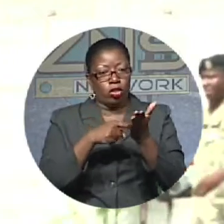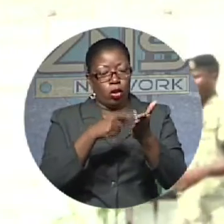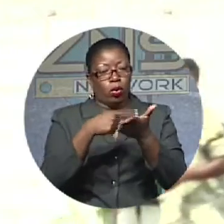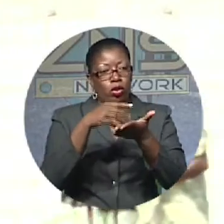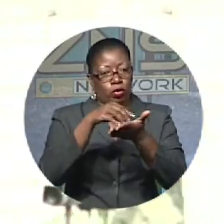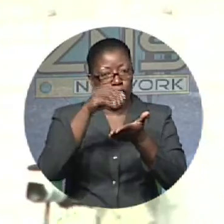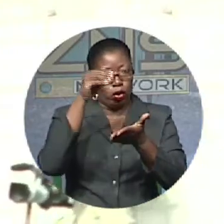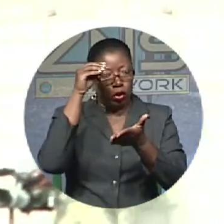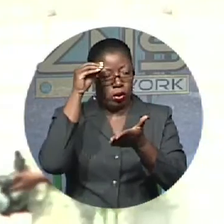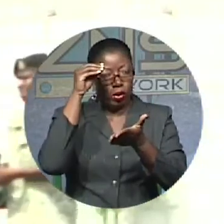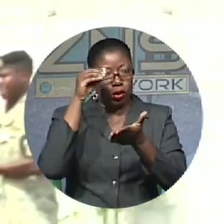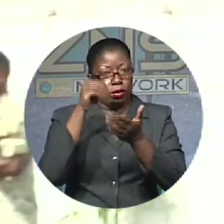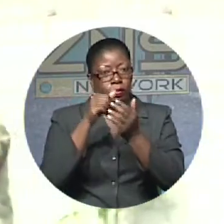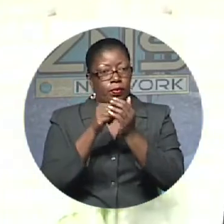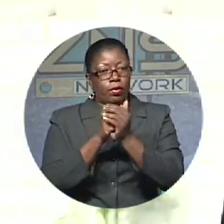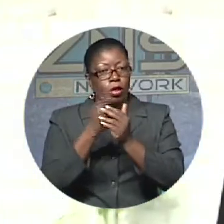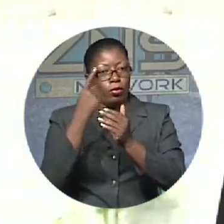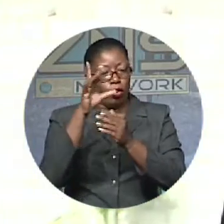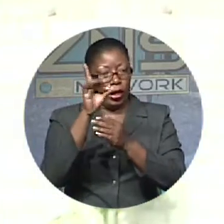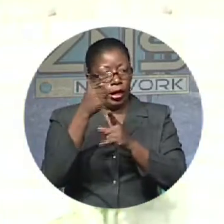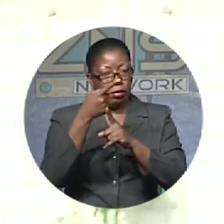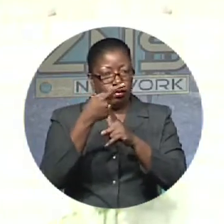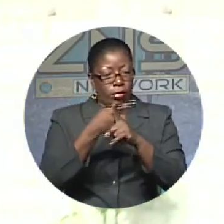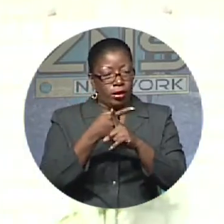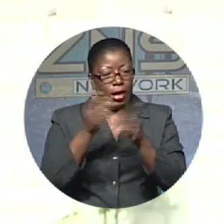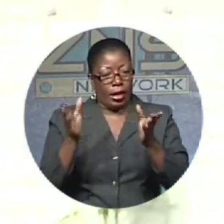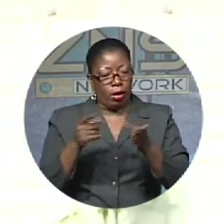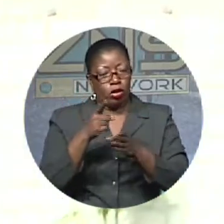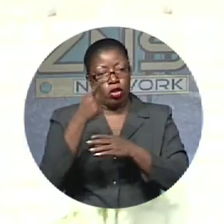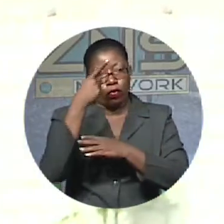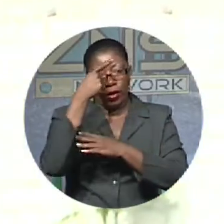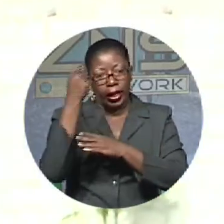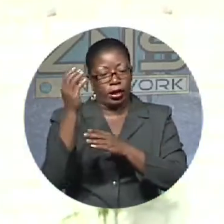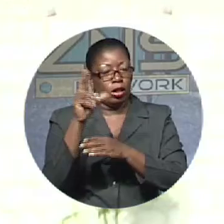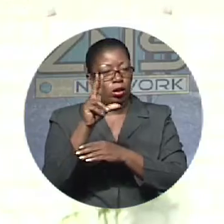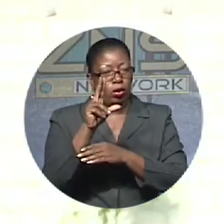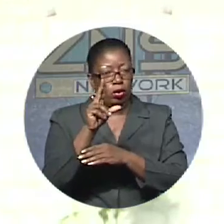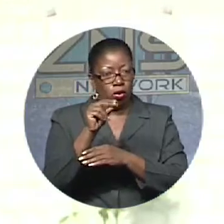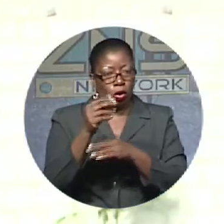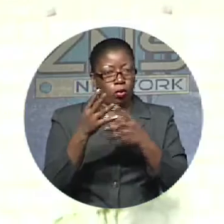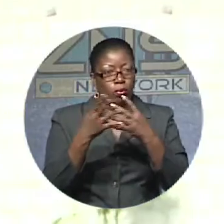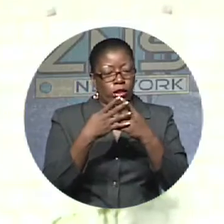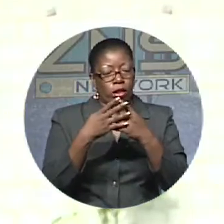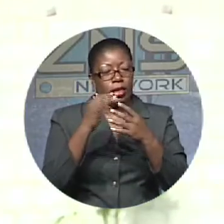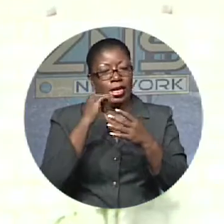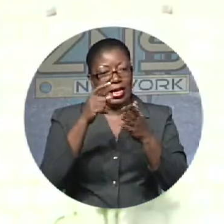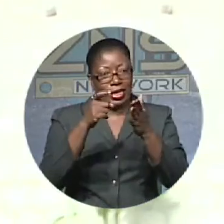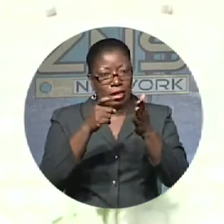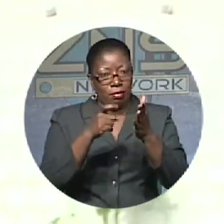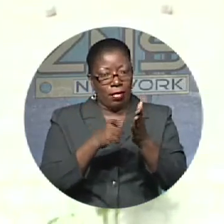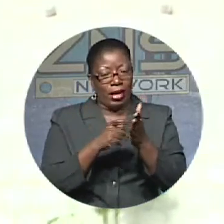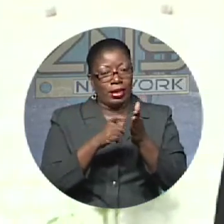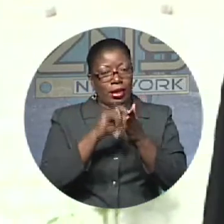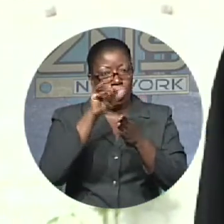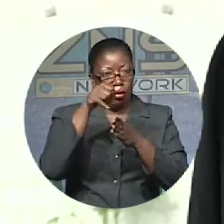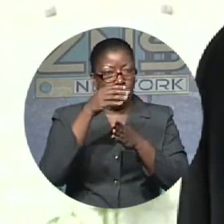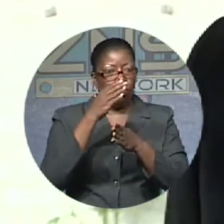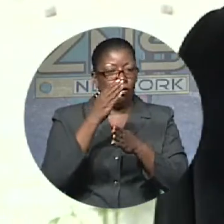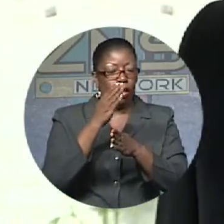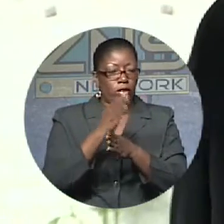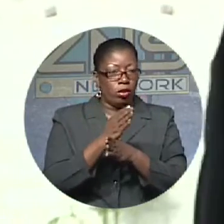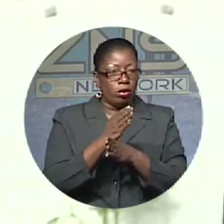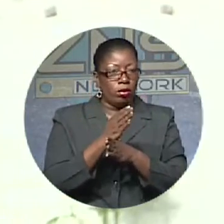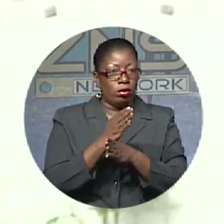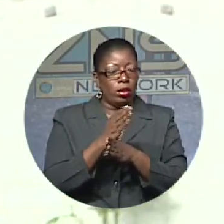period. I urge you never to forget that prison service is a demanding profession, a